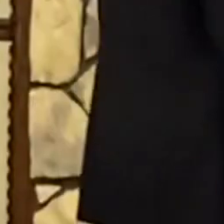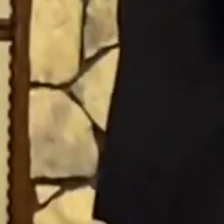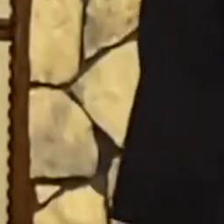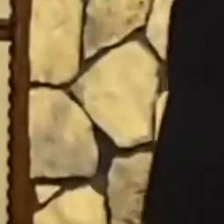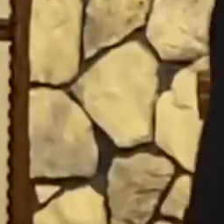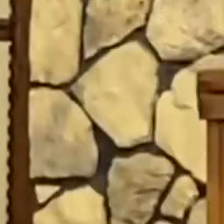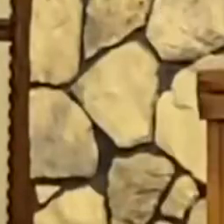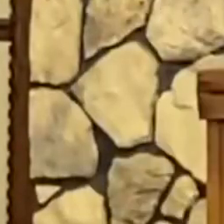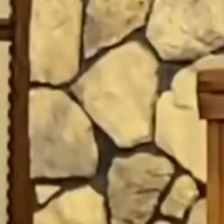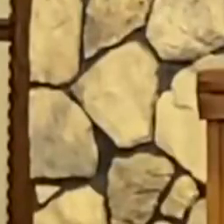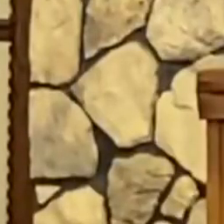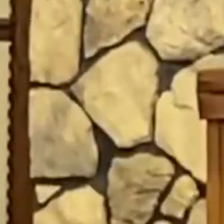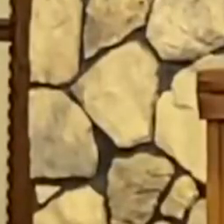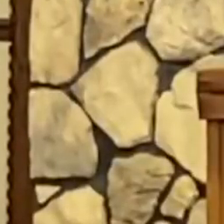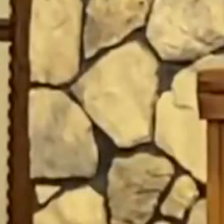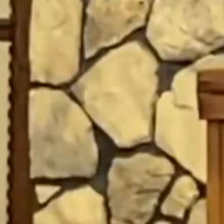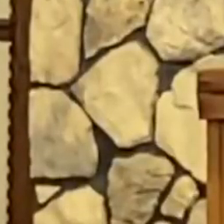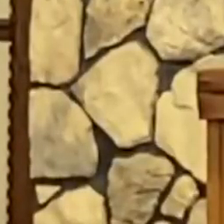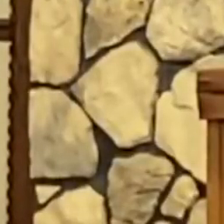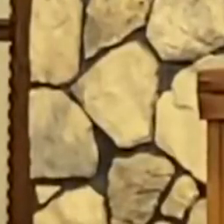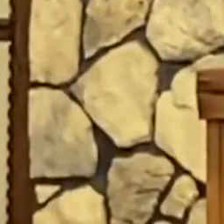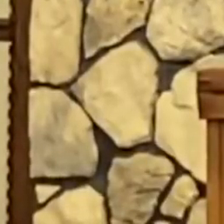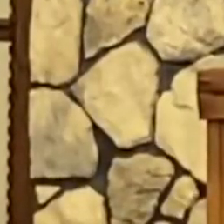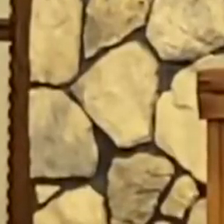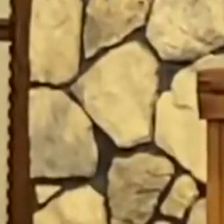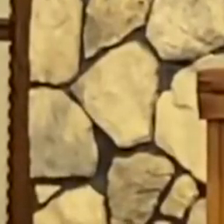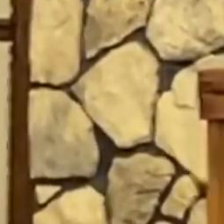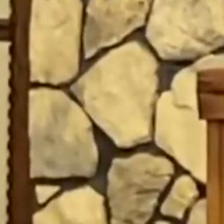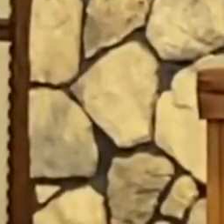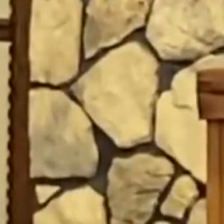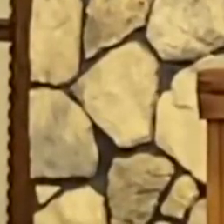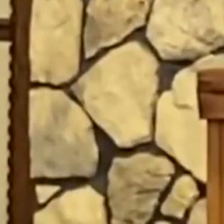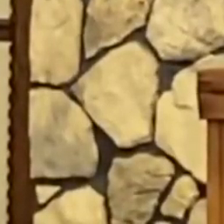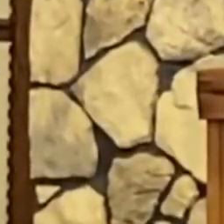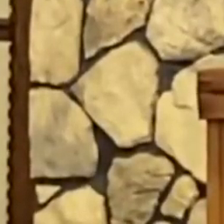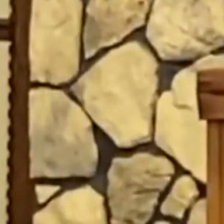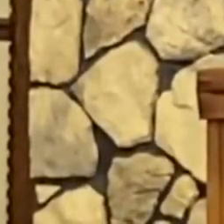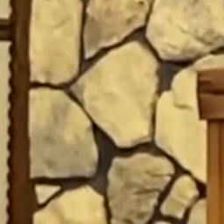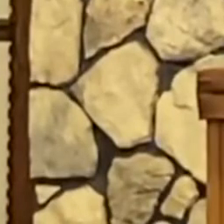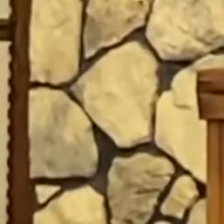Hallelujah. Hallelujah. Hallelujah. Hallelujah.